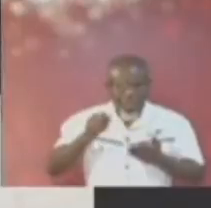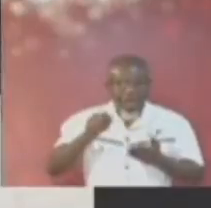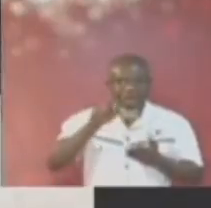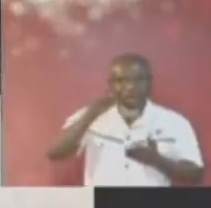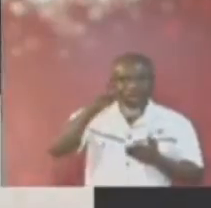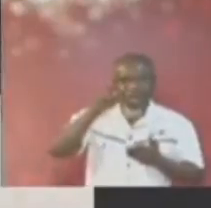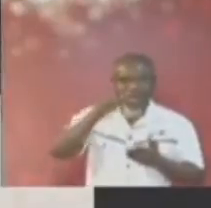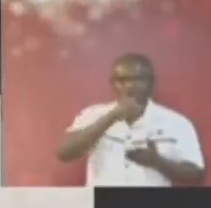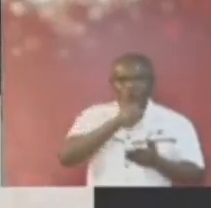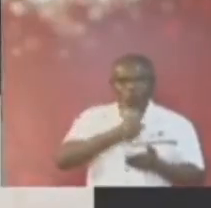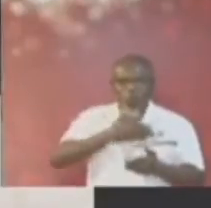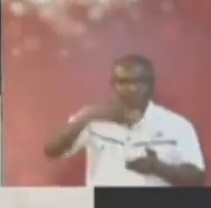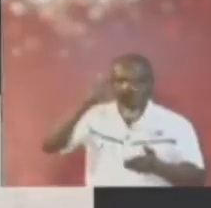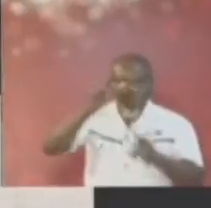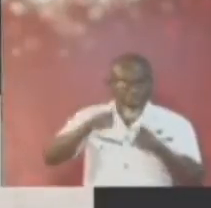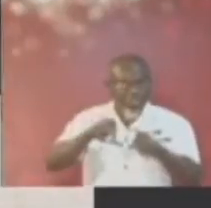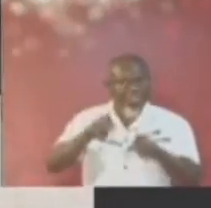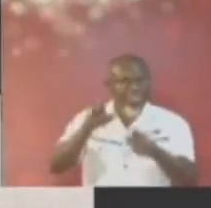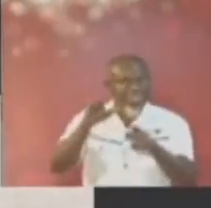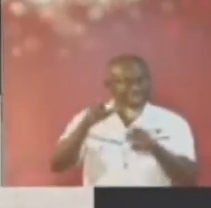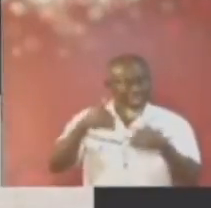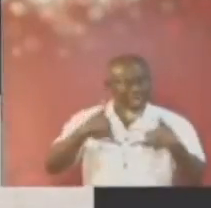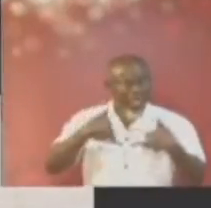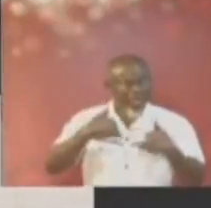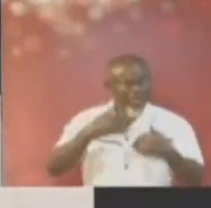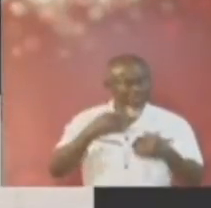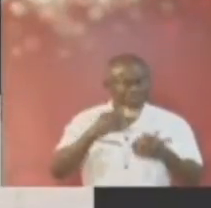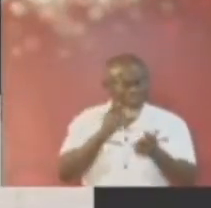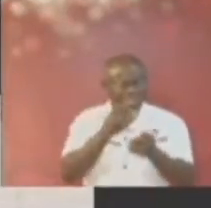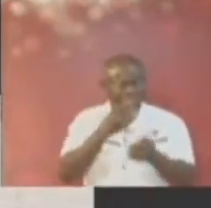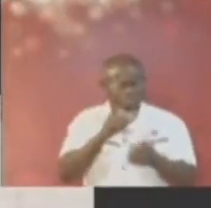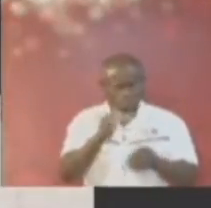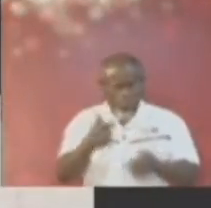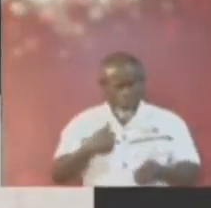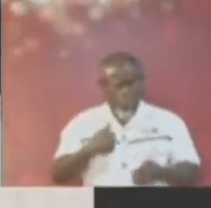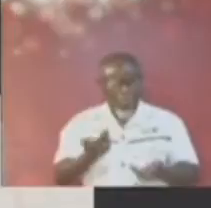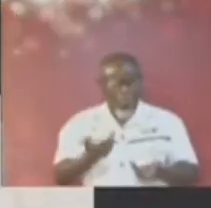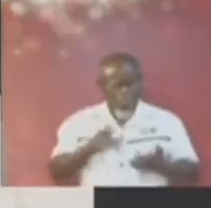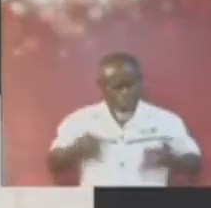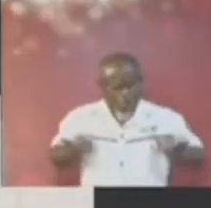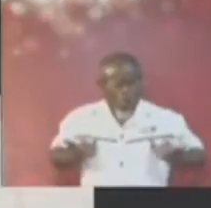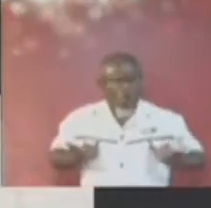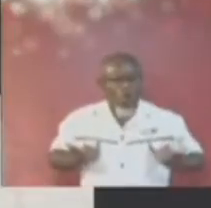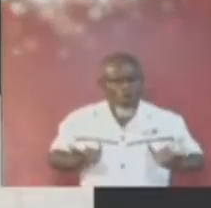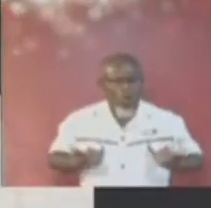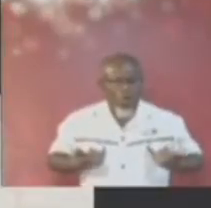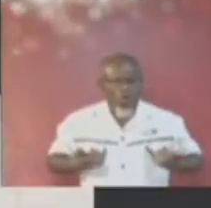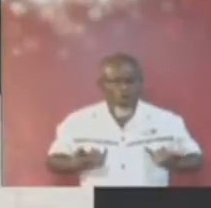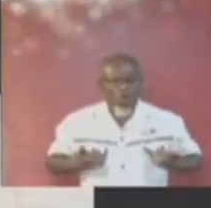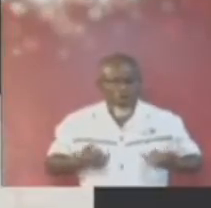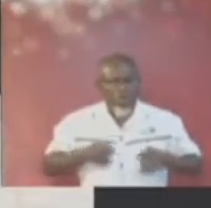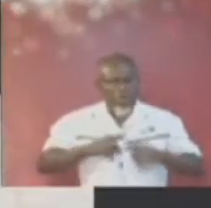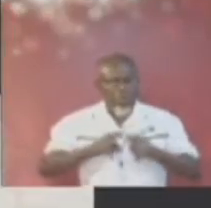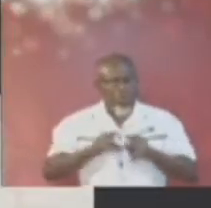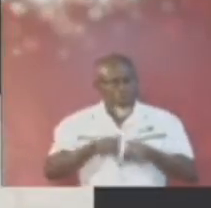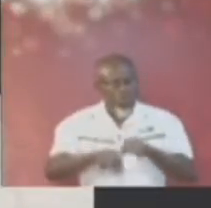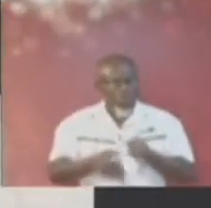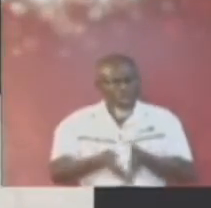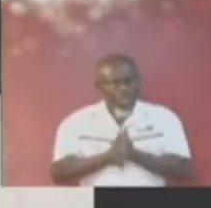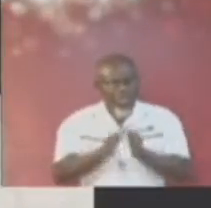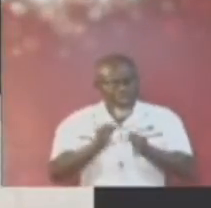out if younger people are just as at risk as the elderly. Thank you.